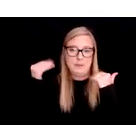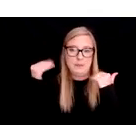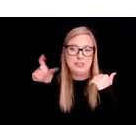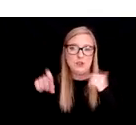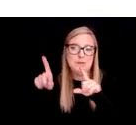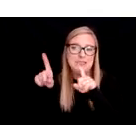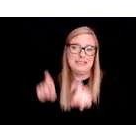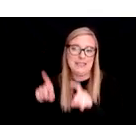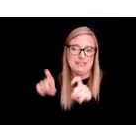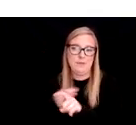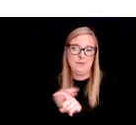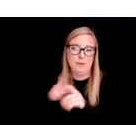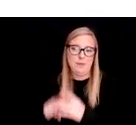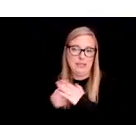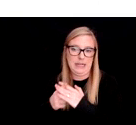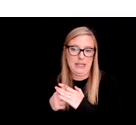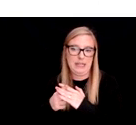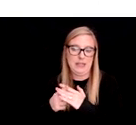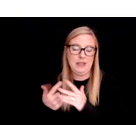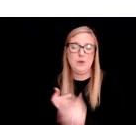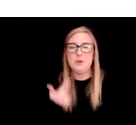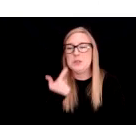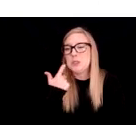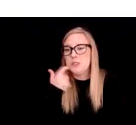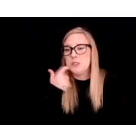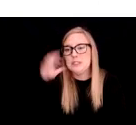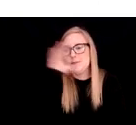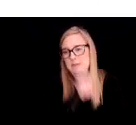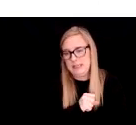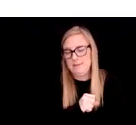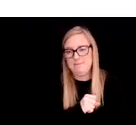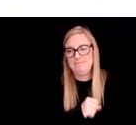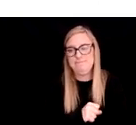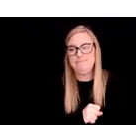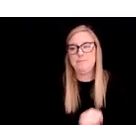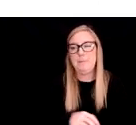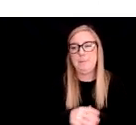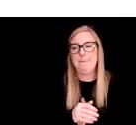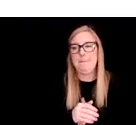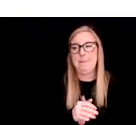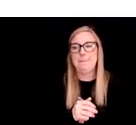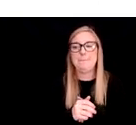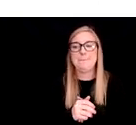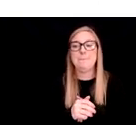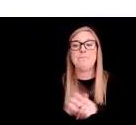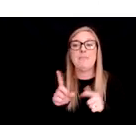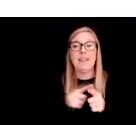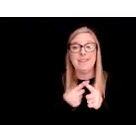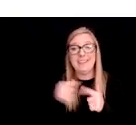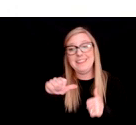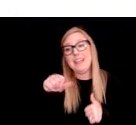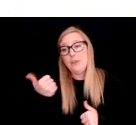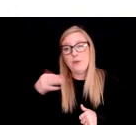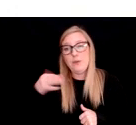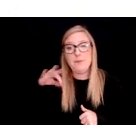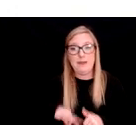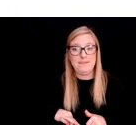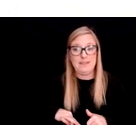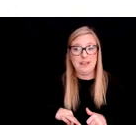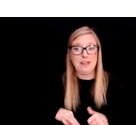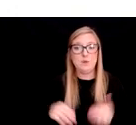for from the beginning that we were just originally missing the mark on. And then the other benefit is that we have